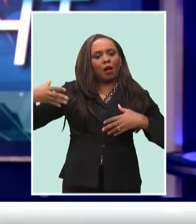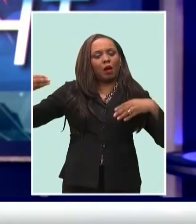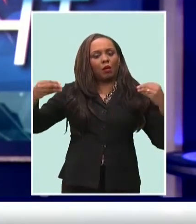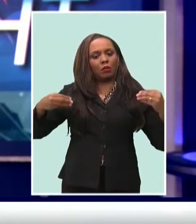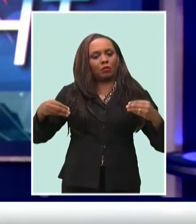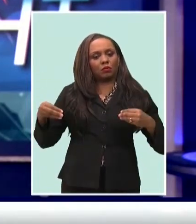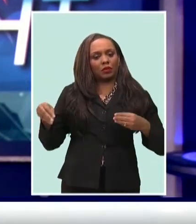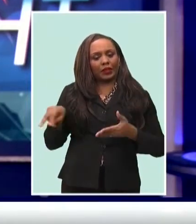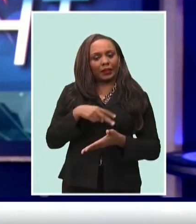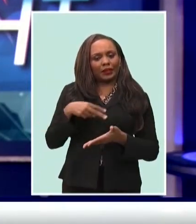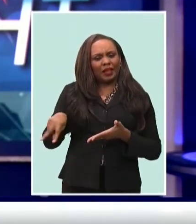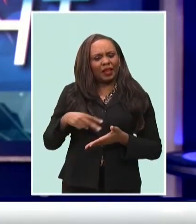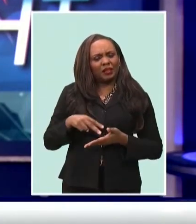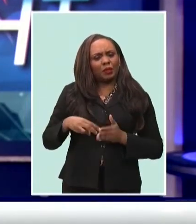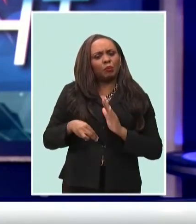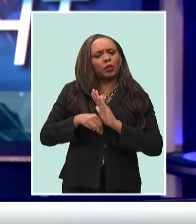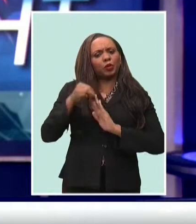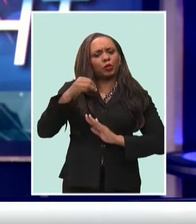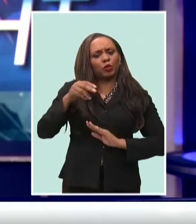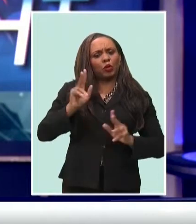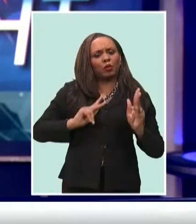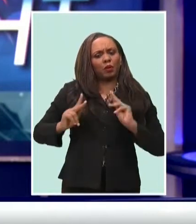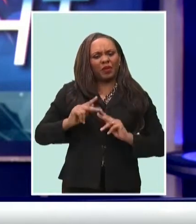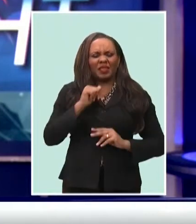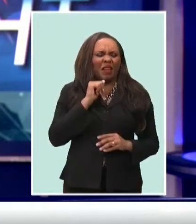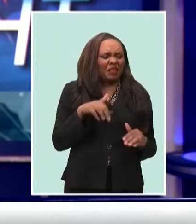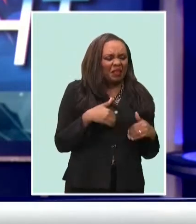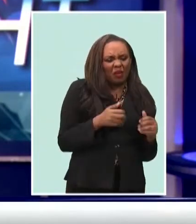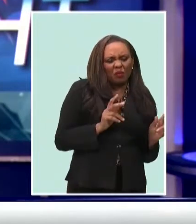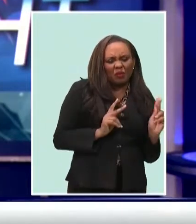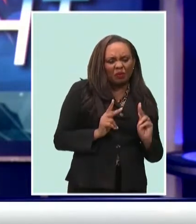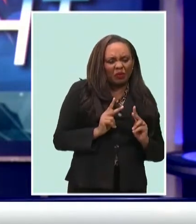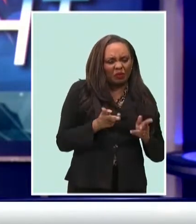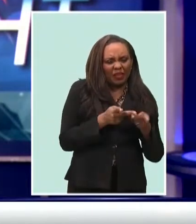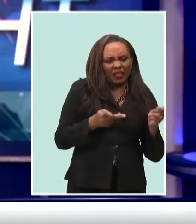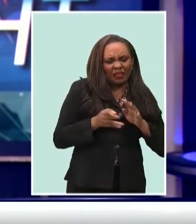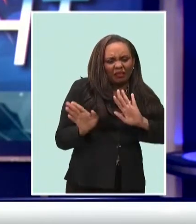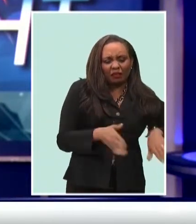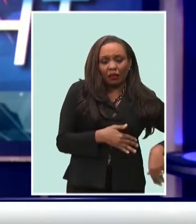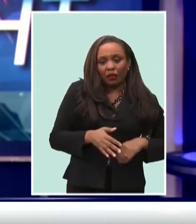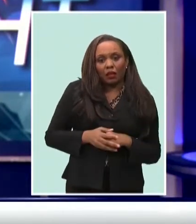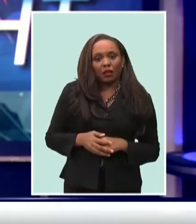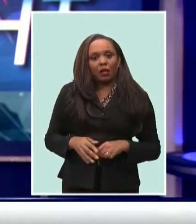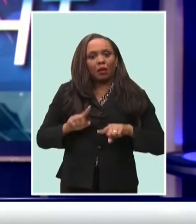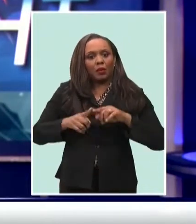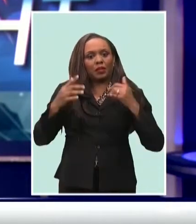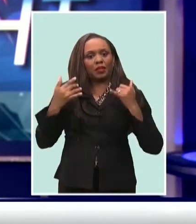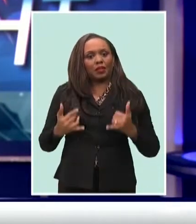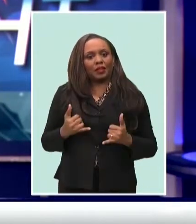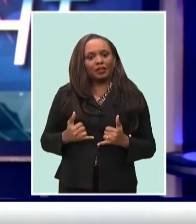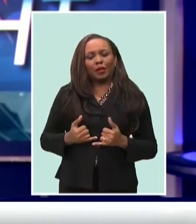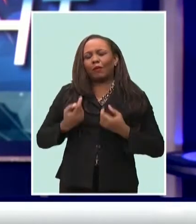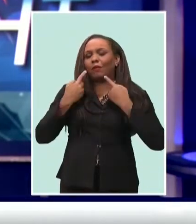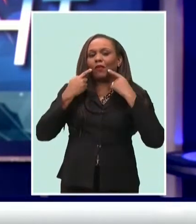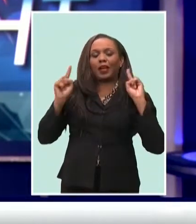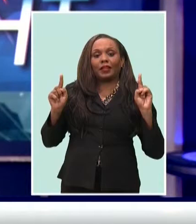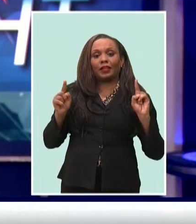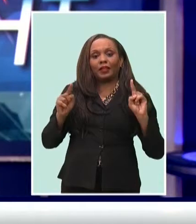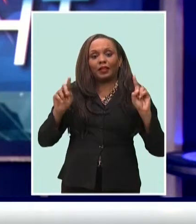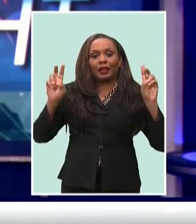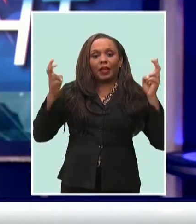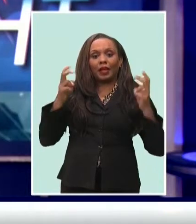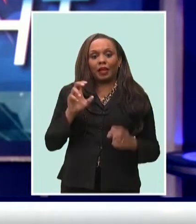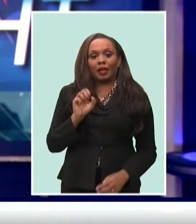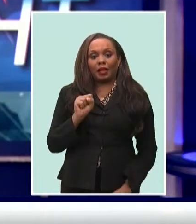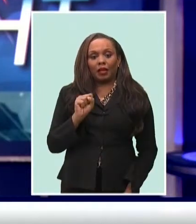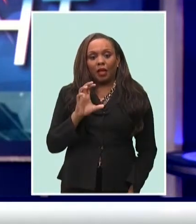an alternative to the usual fete saturated by the younger members of the population. Well, it seems like at long last their